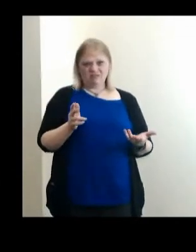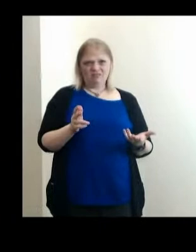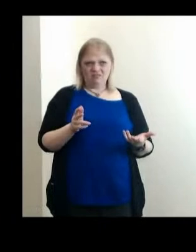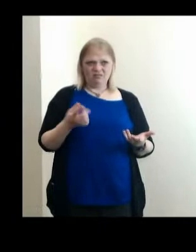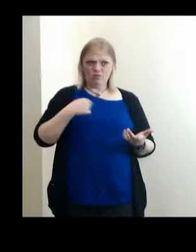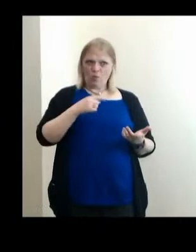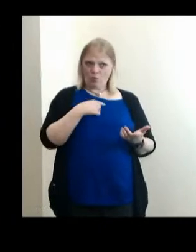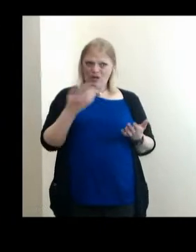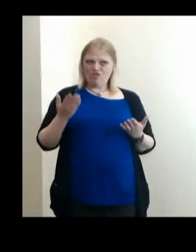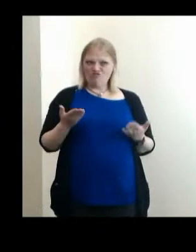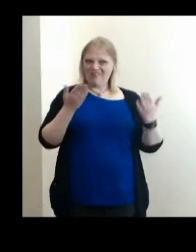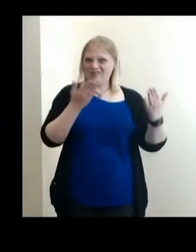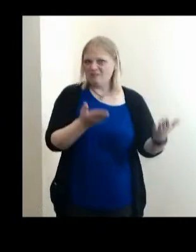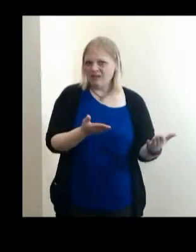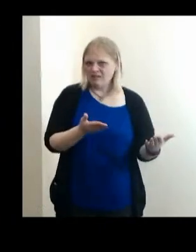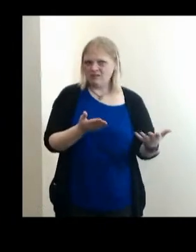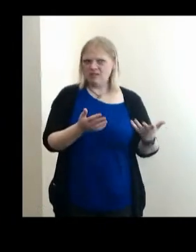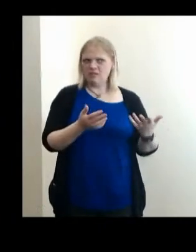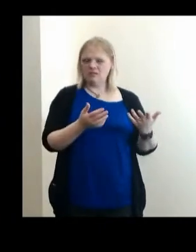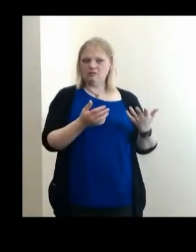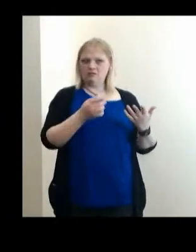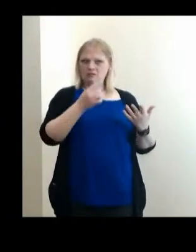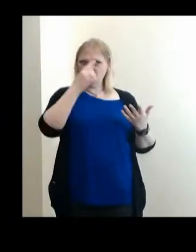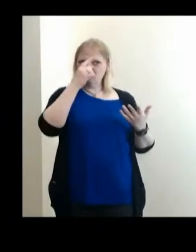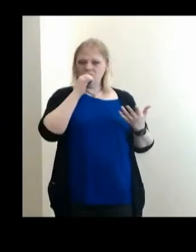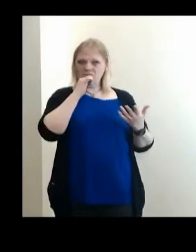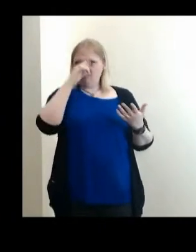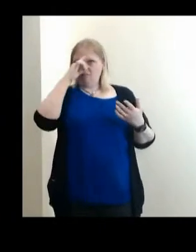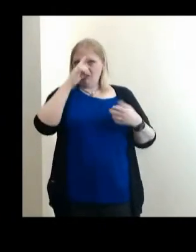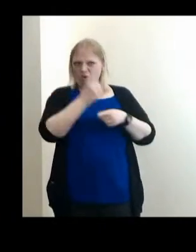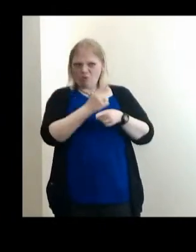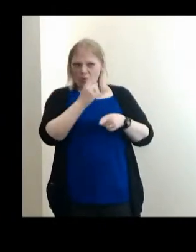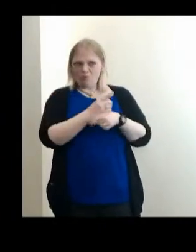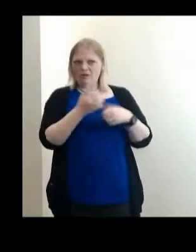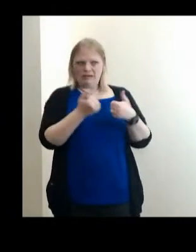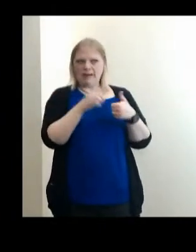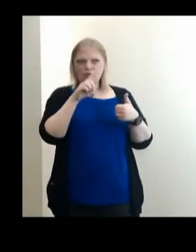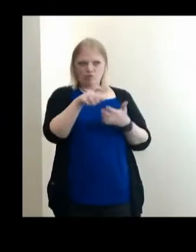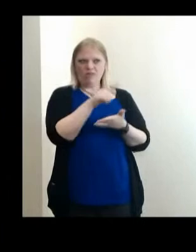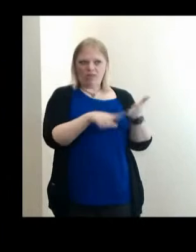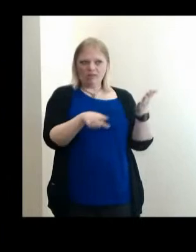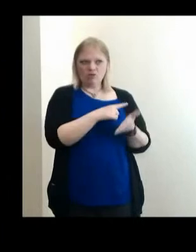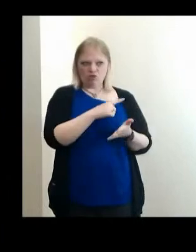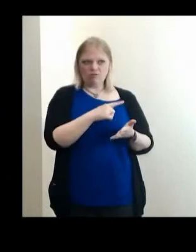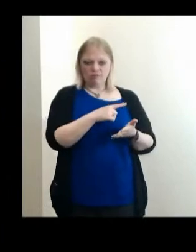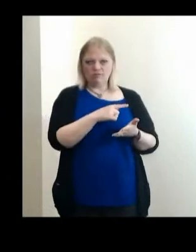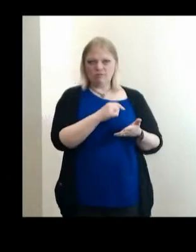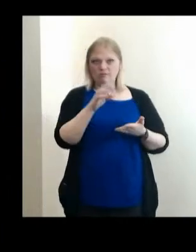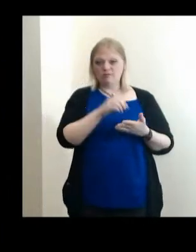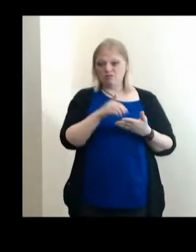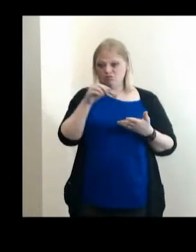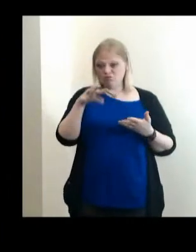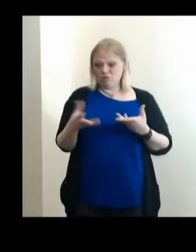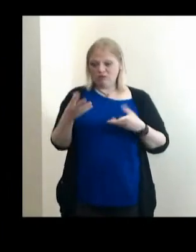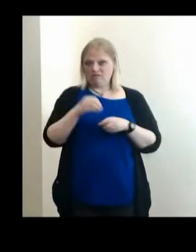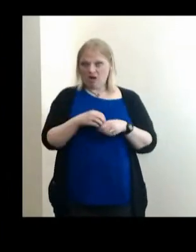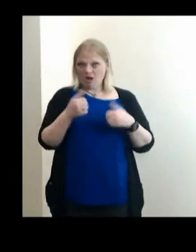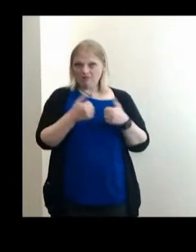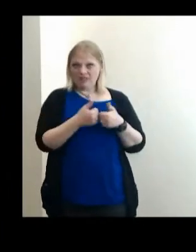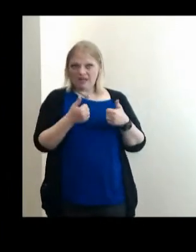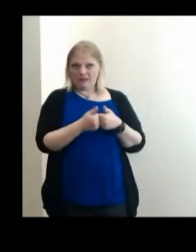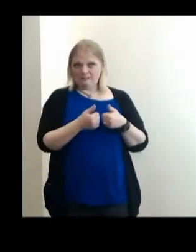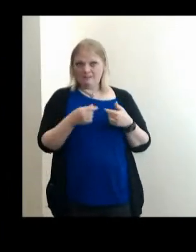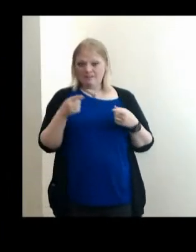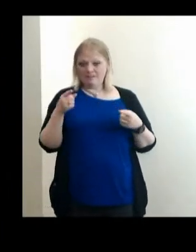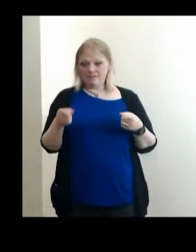made a recommendation that we didn't think it was appropriate for the game to go on this Saturday, and that the students that were involved in the game